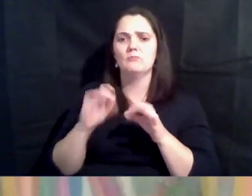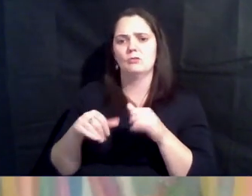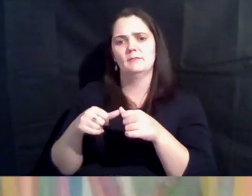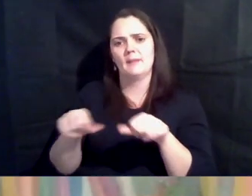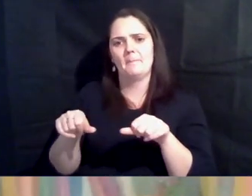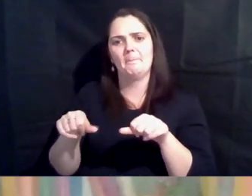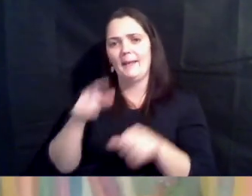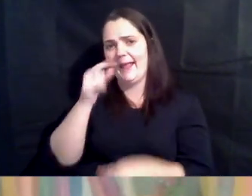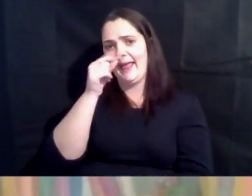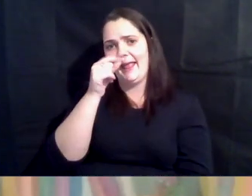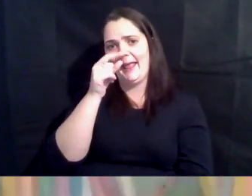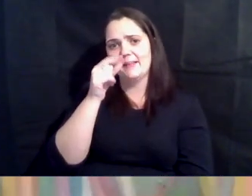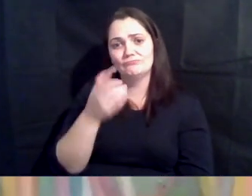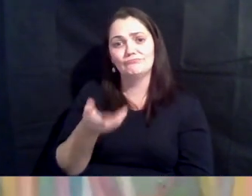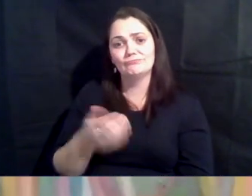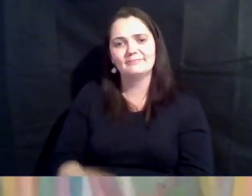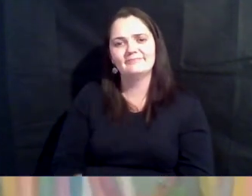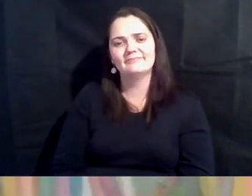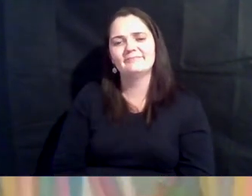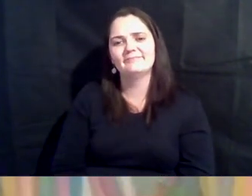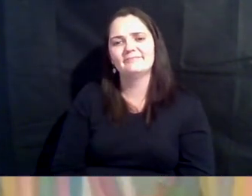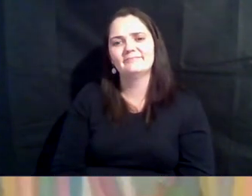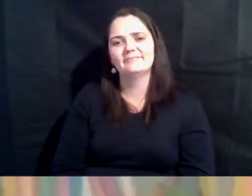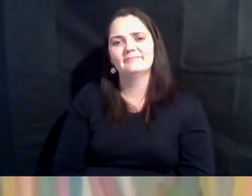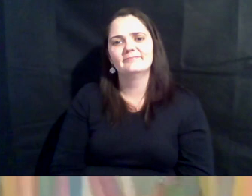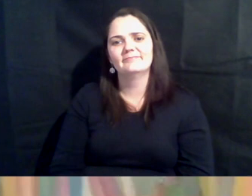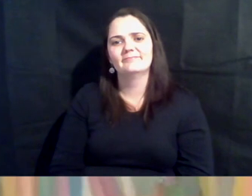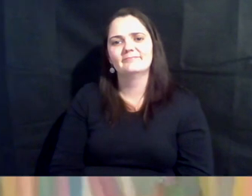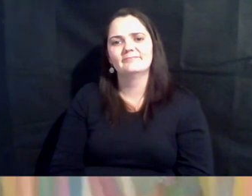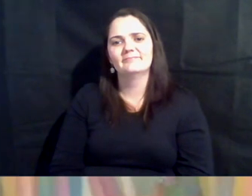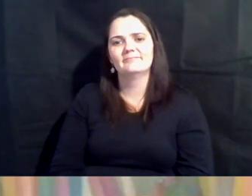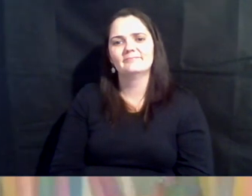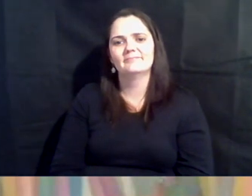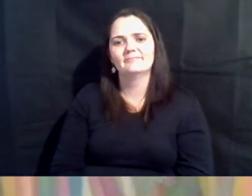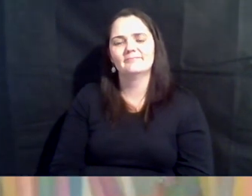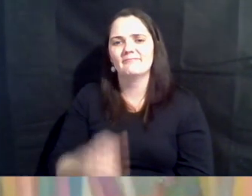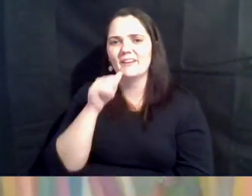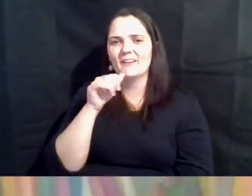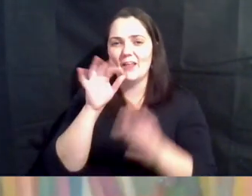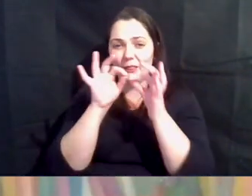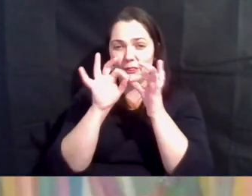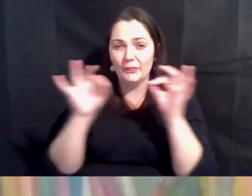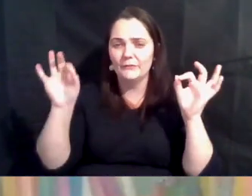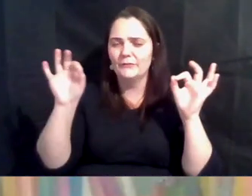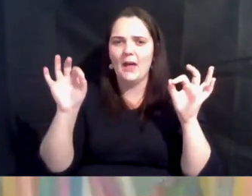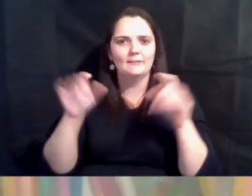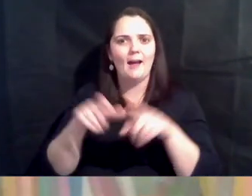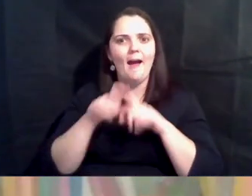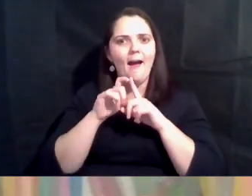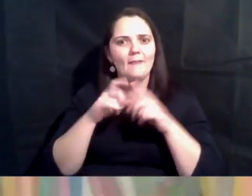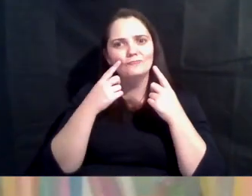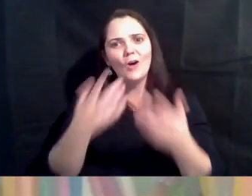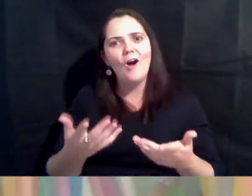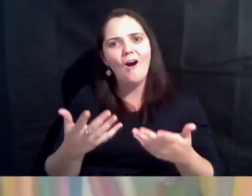knot with the thread. But that's what it is. It's so hard to show something as fine as threading a needle